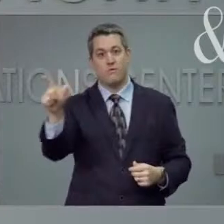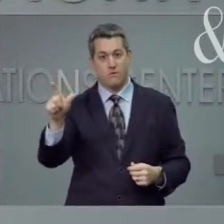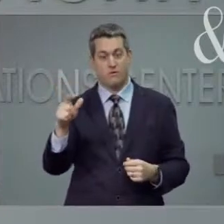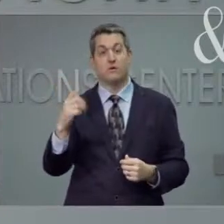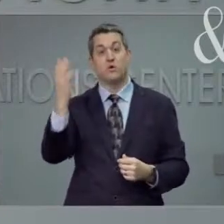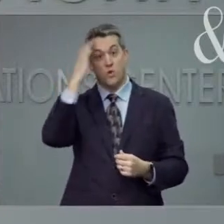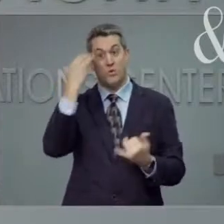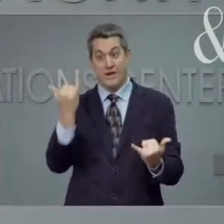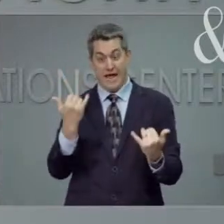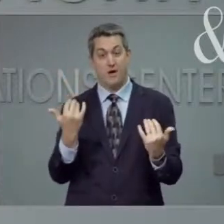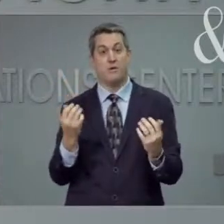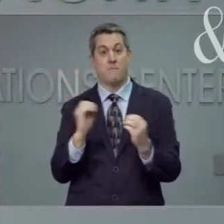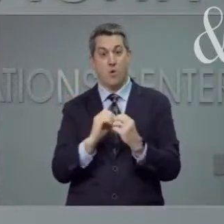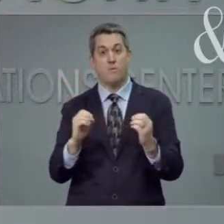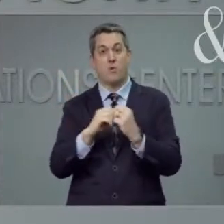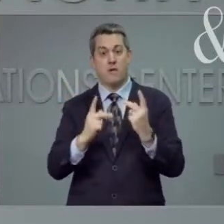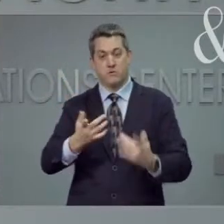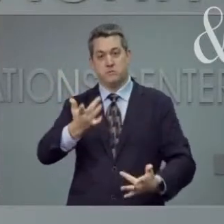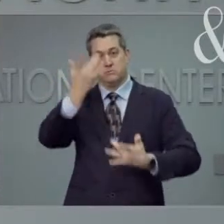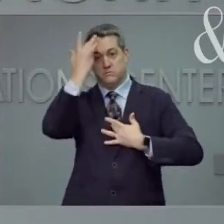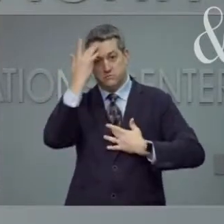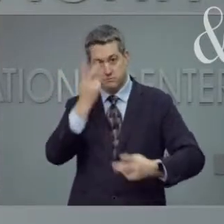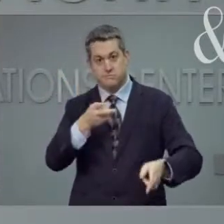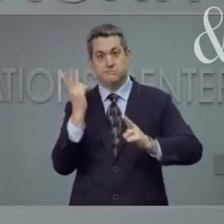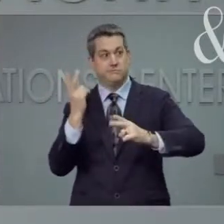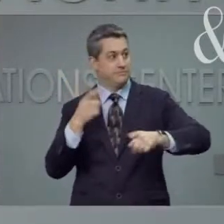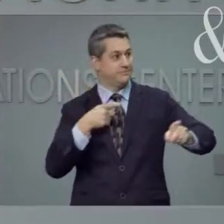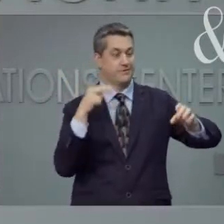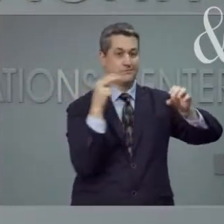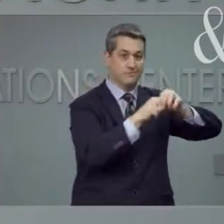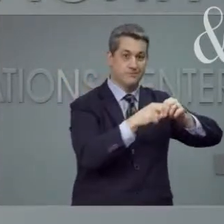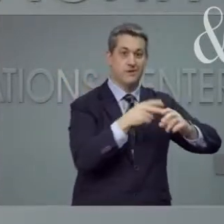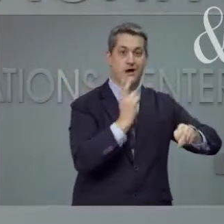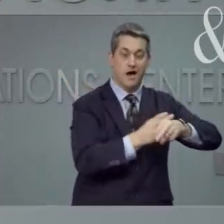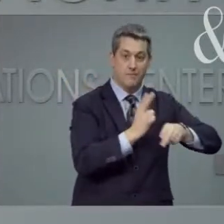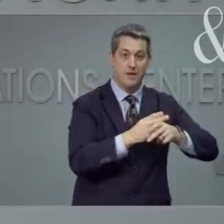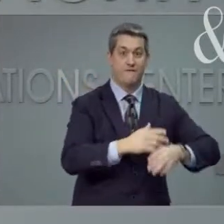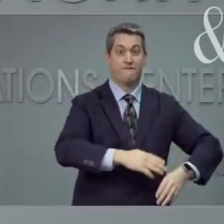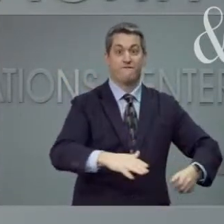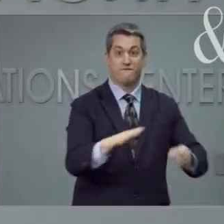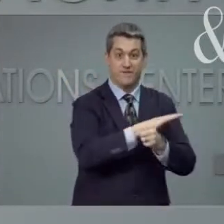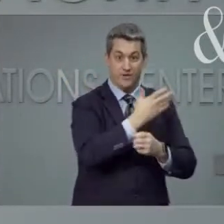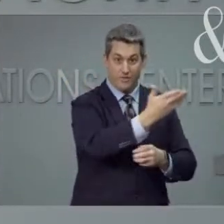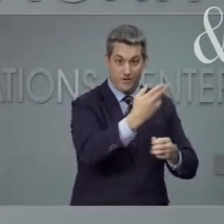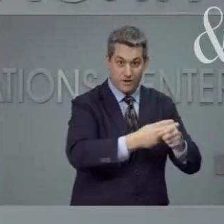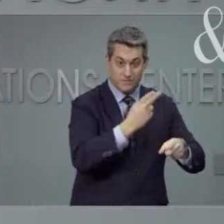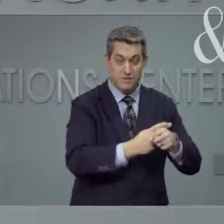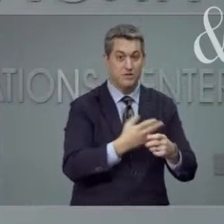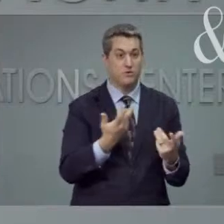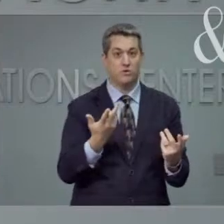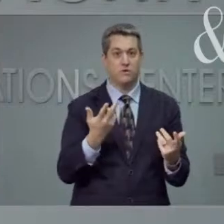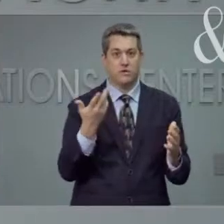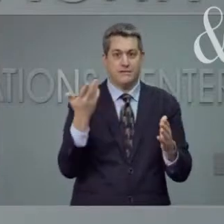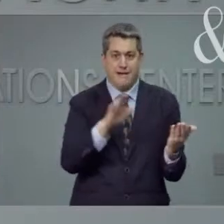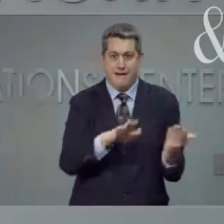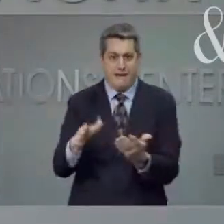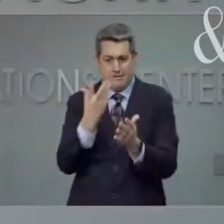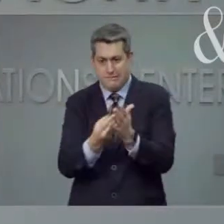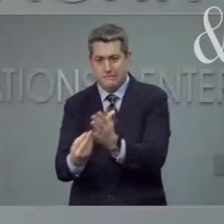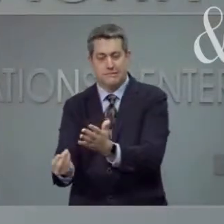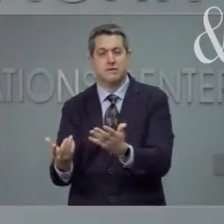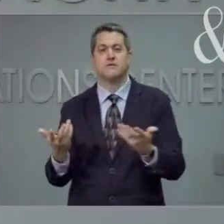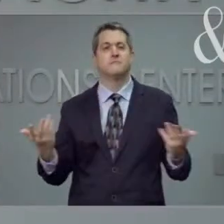people are getting sick and dying, that our hospitals are nearing capacity. And it's also making us push hard on